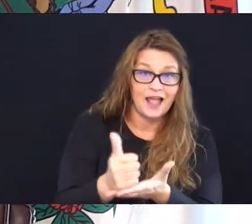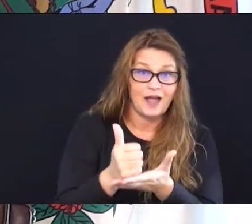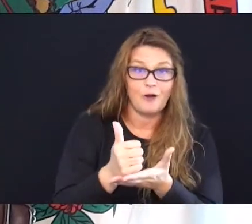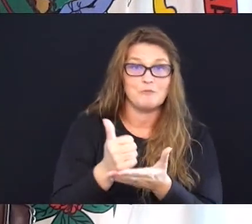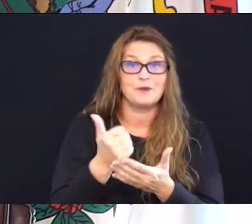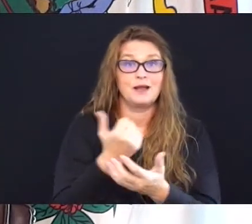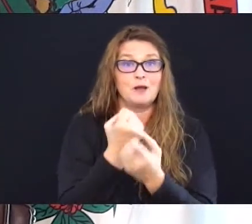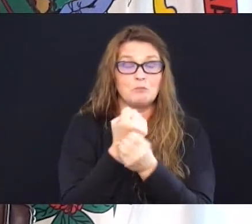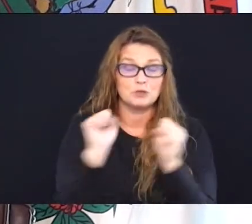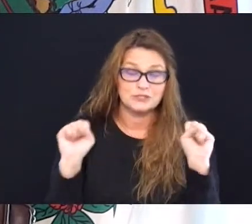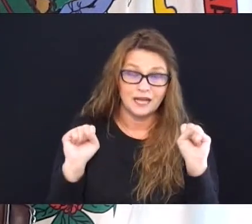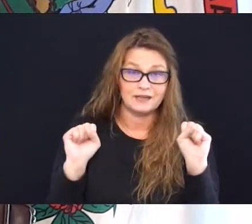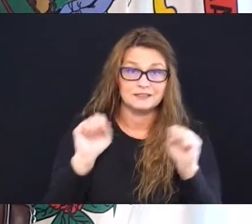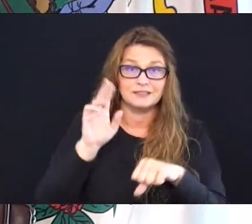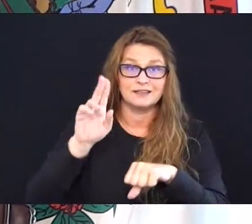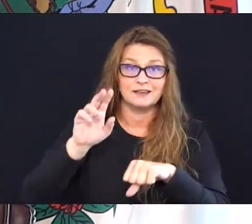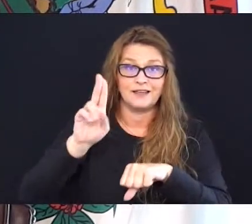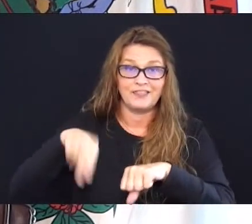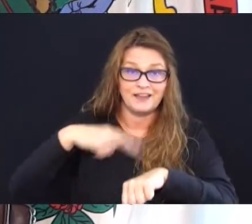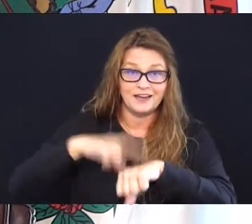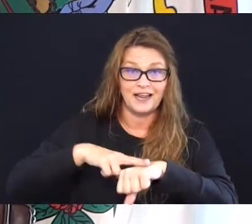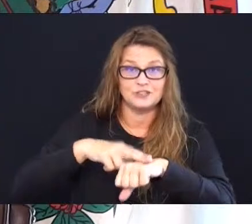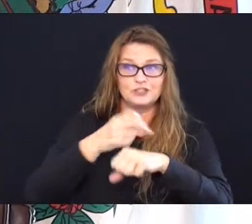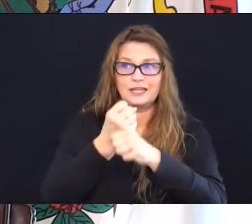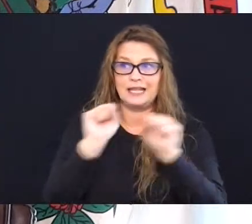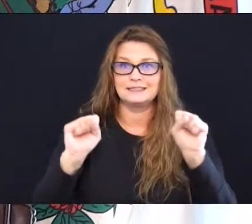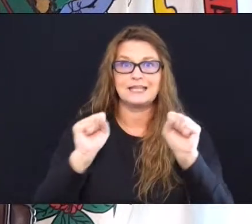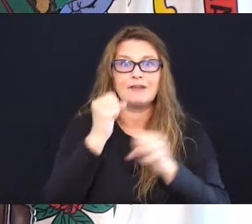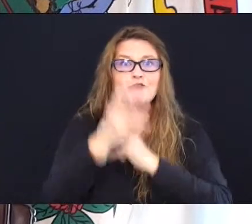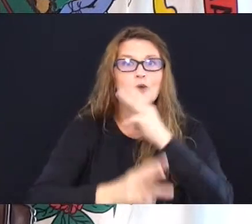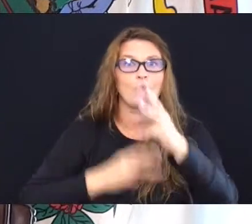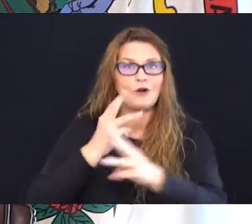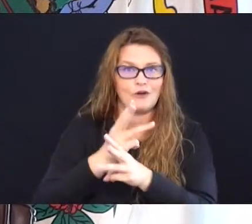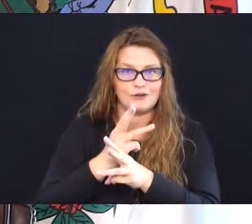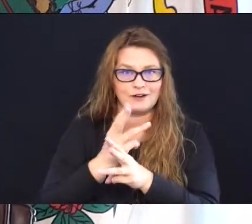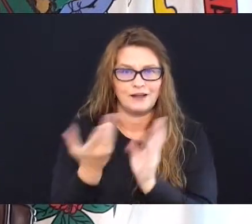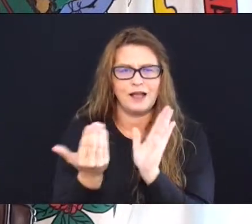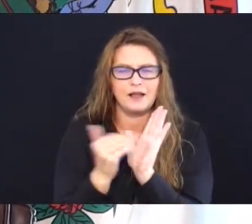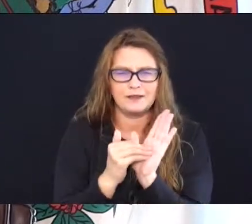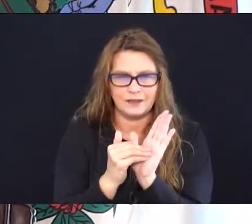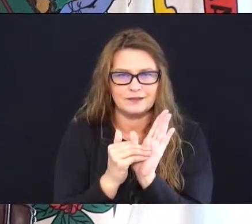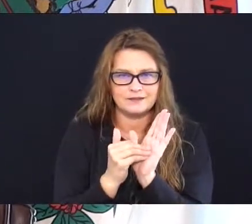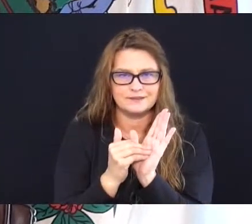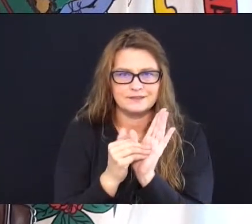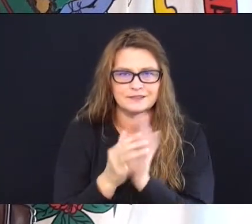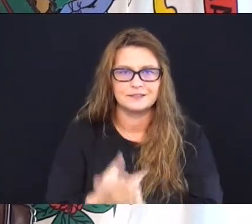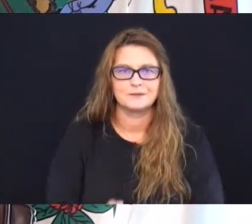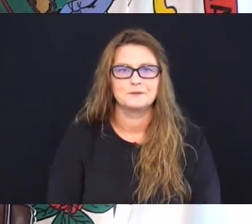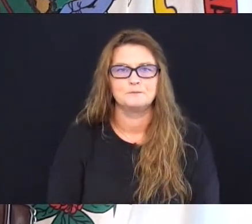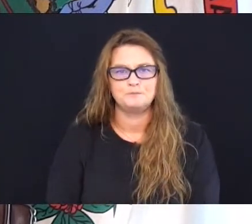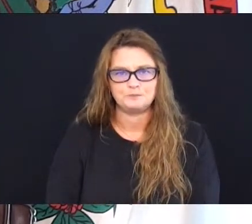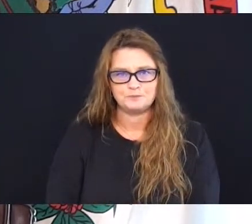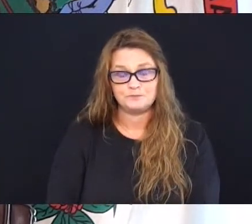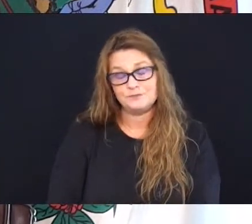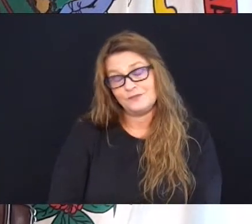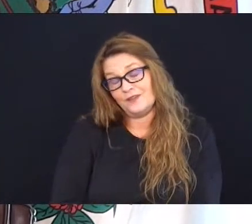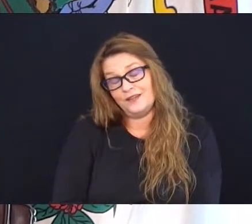this nation and save the world. Again, you know, and so